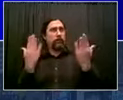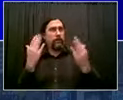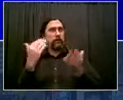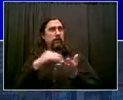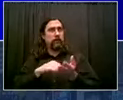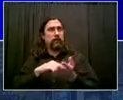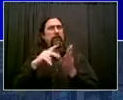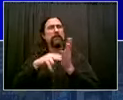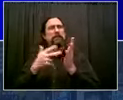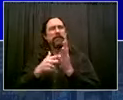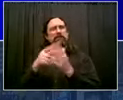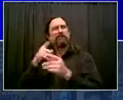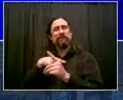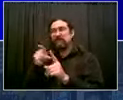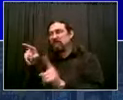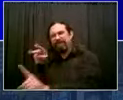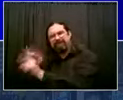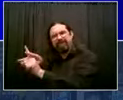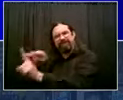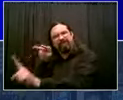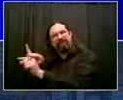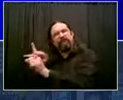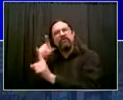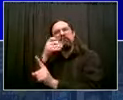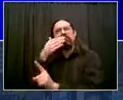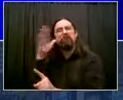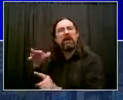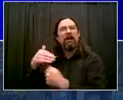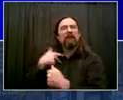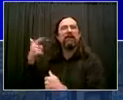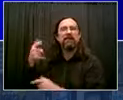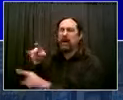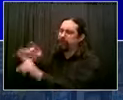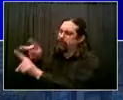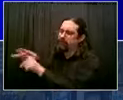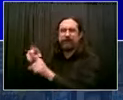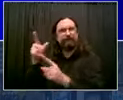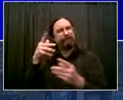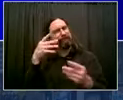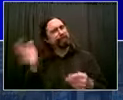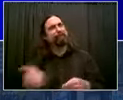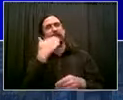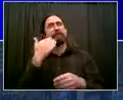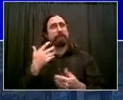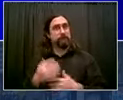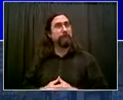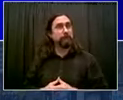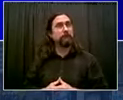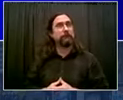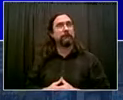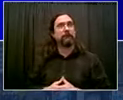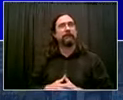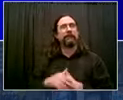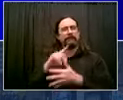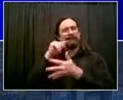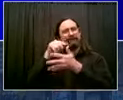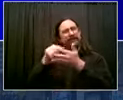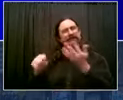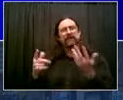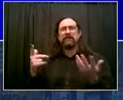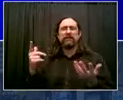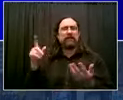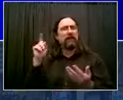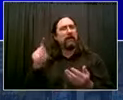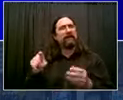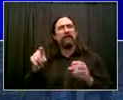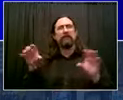We need the courts at full strength so there are real consequences. These are things that are all happening now. They will all have